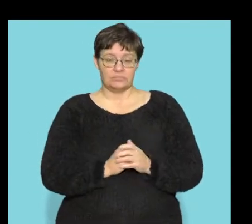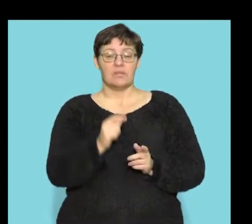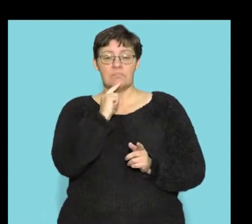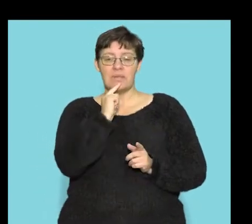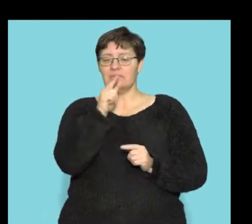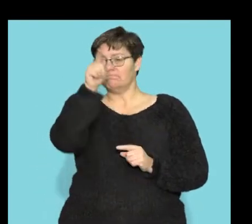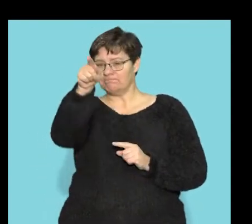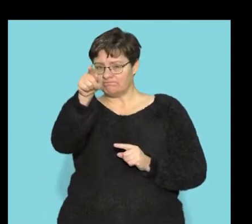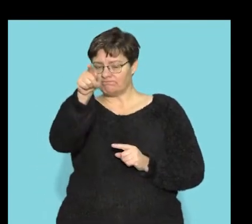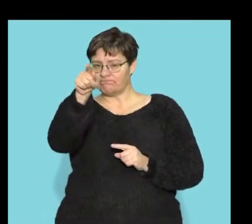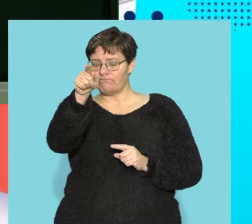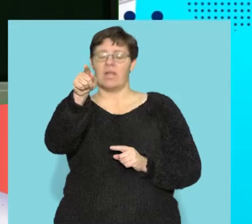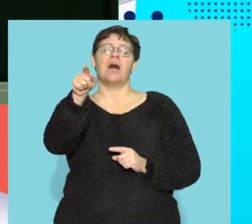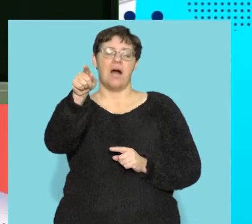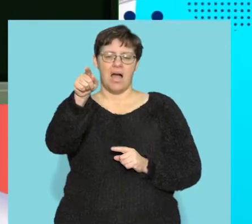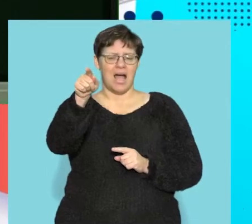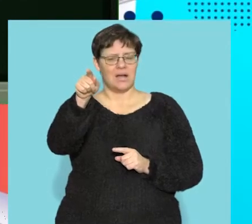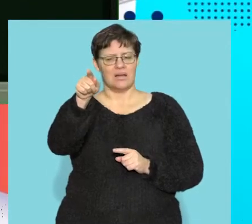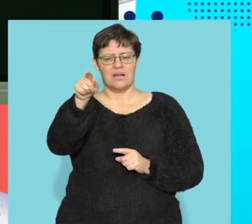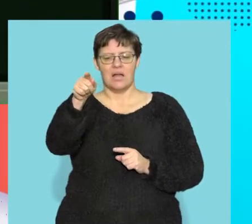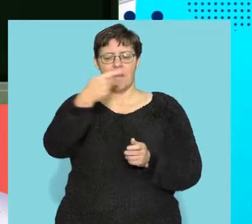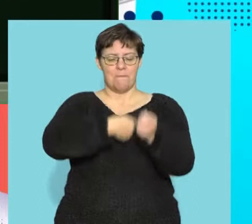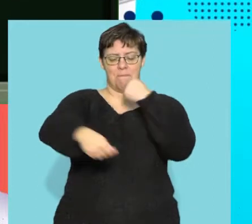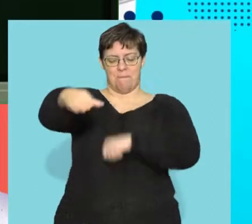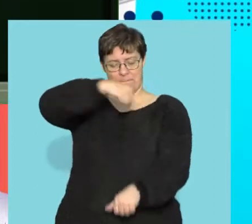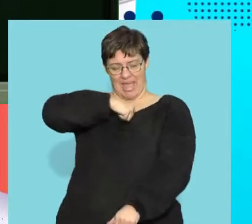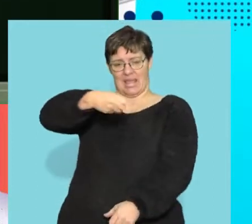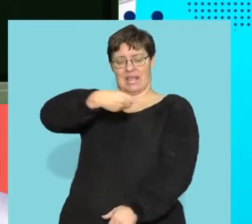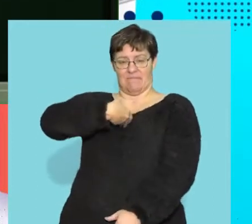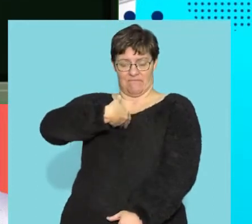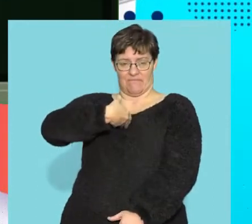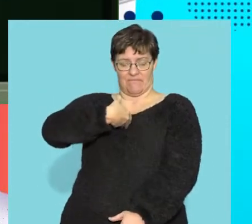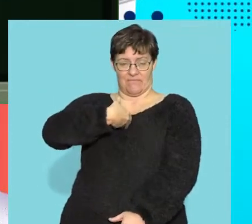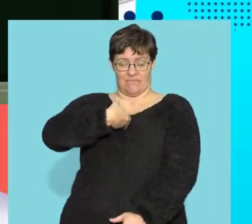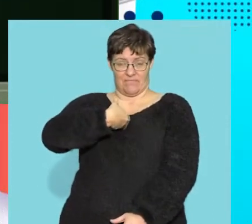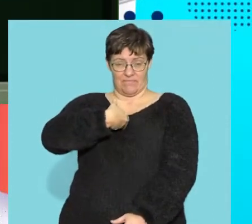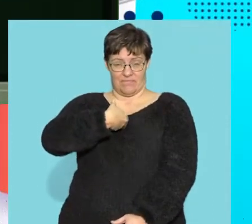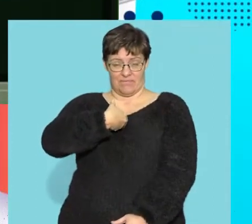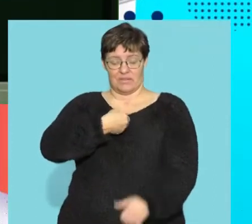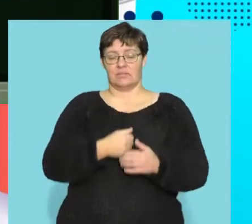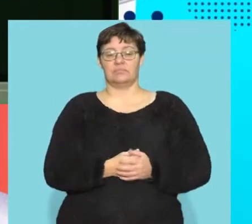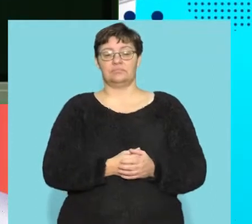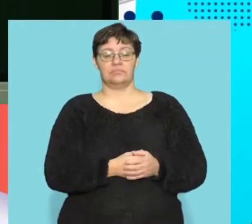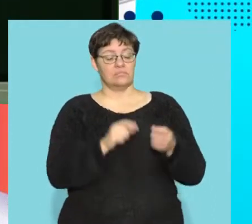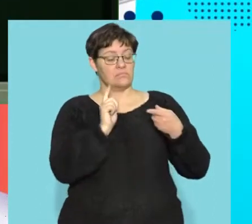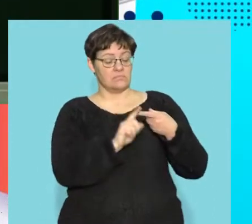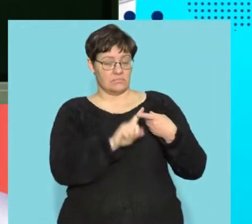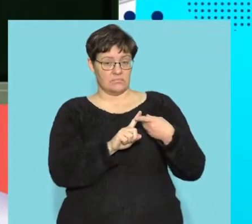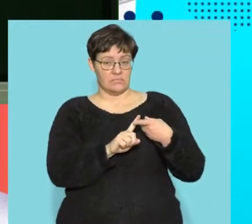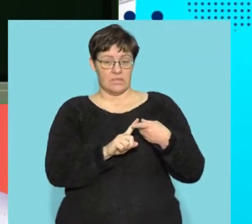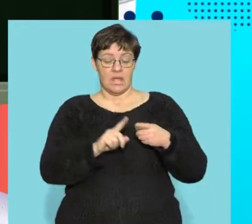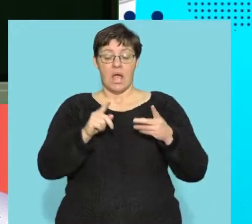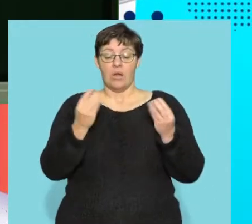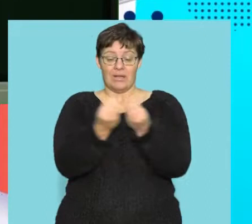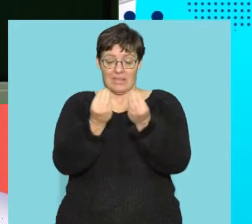debtor returned goods to us. Okay, now two things to take note of here. One, when there's a physical